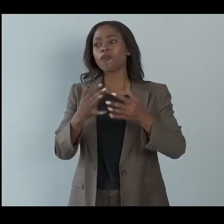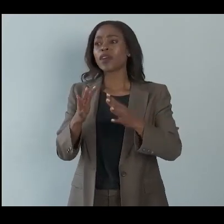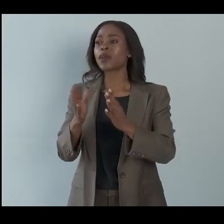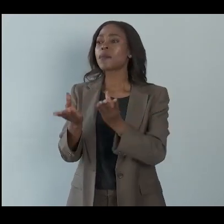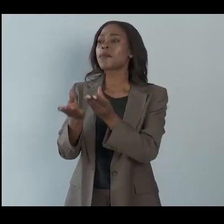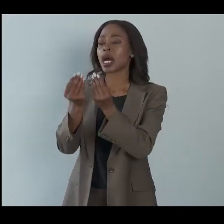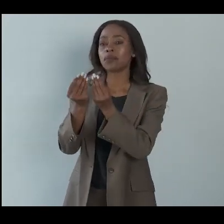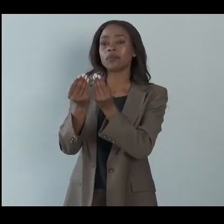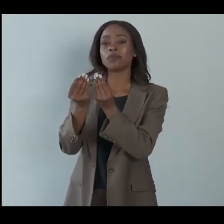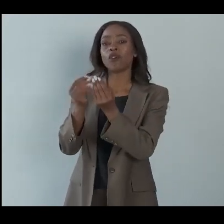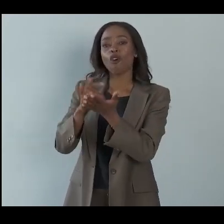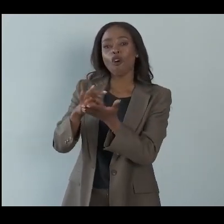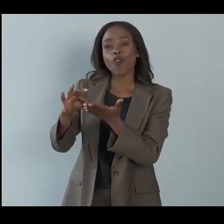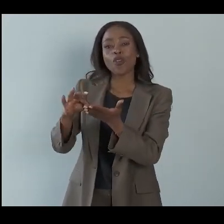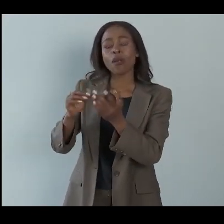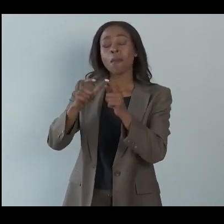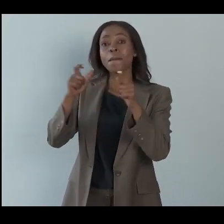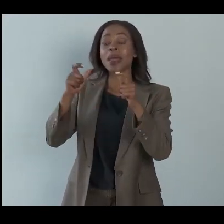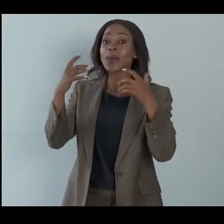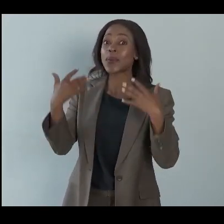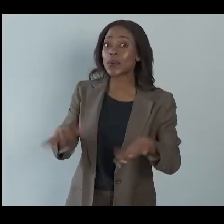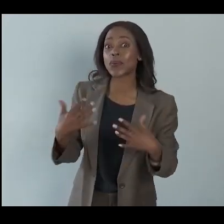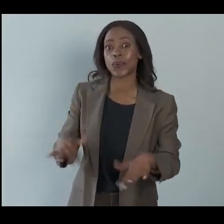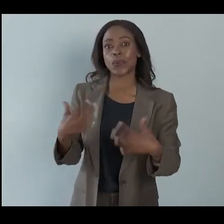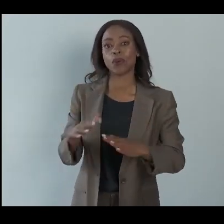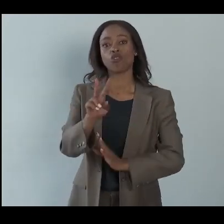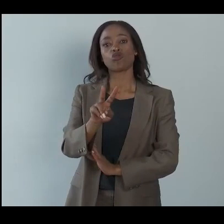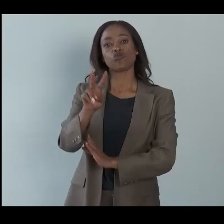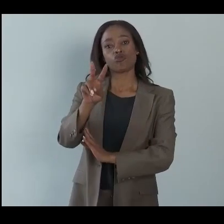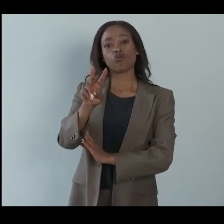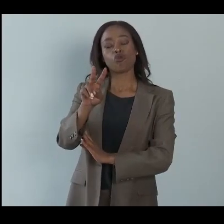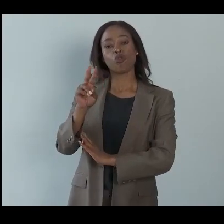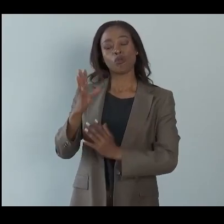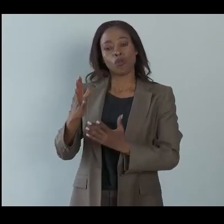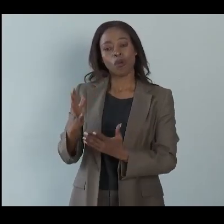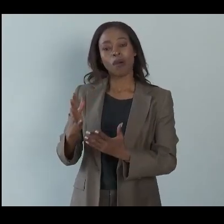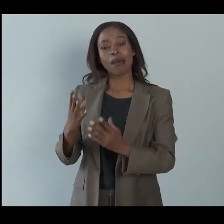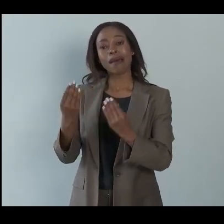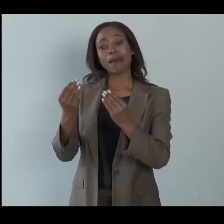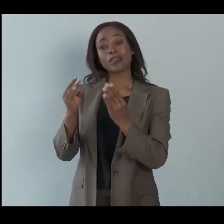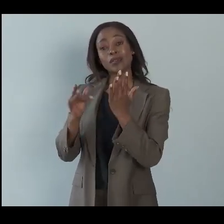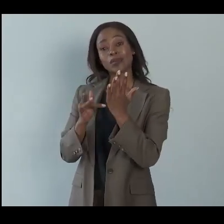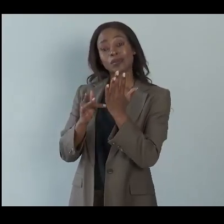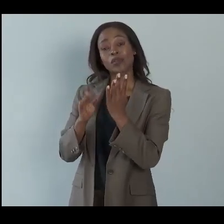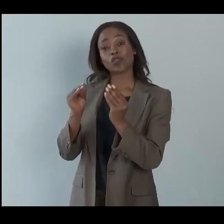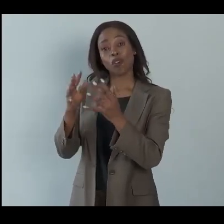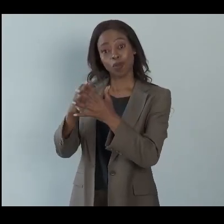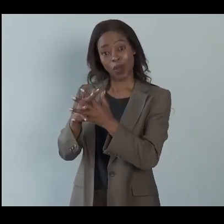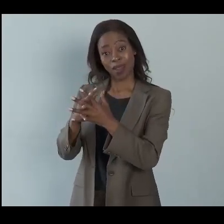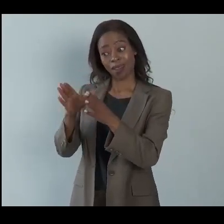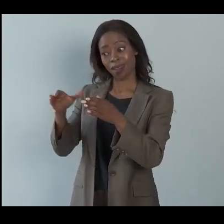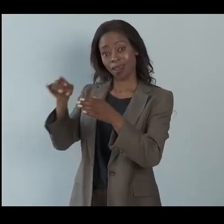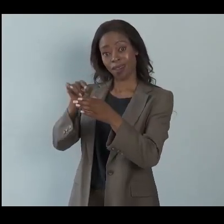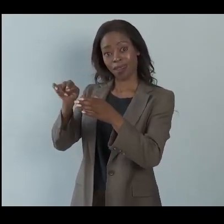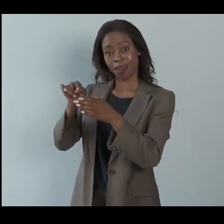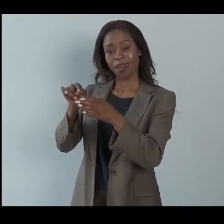outsourcing contract in our history, delivered 2 of the largest workforce transactions in the retail sector, one of which was the largest workforce